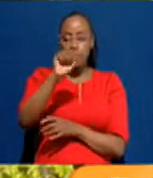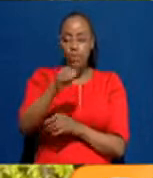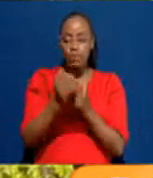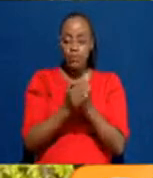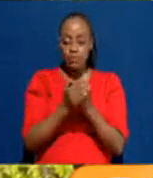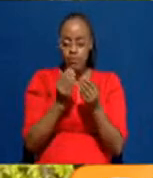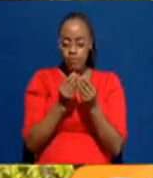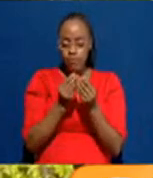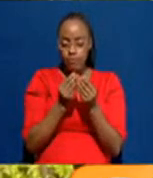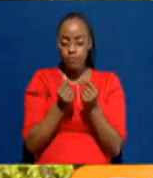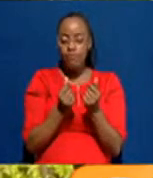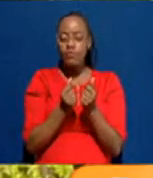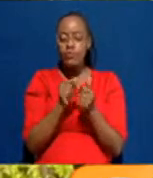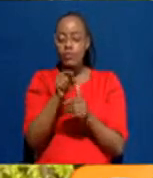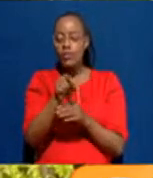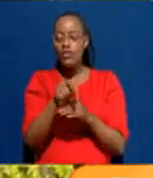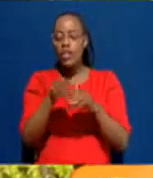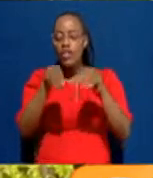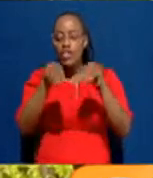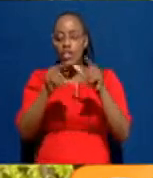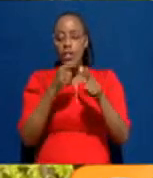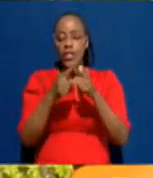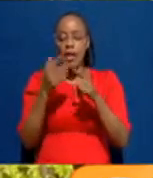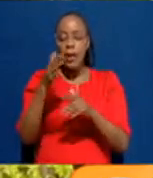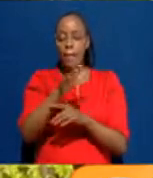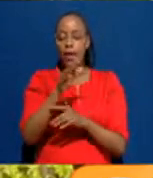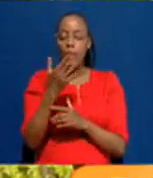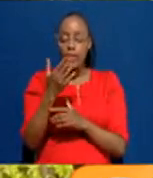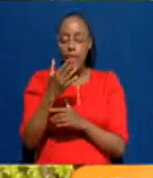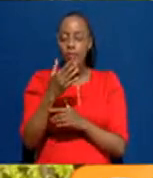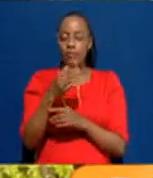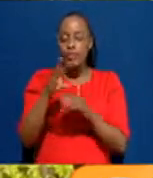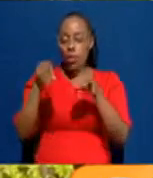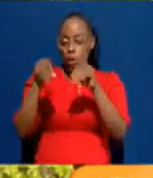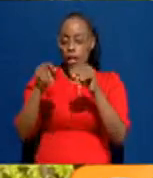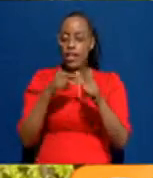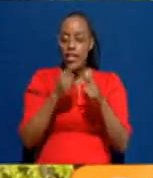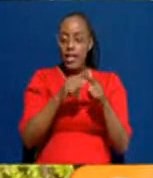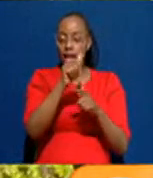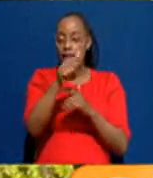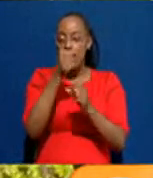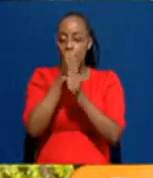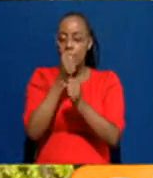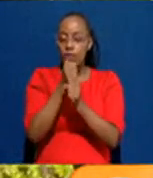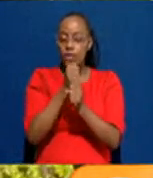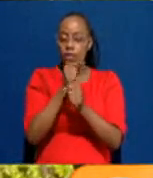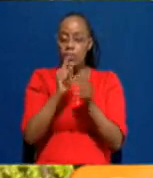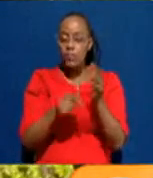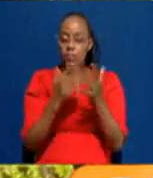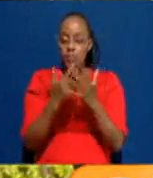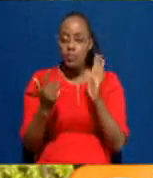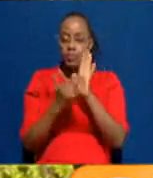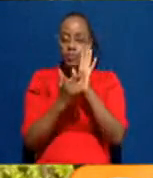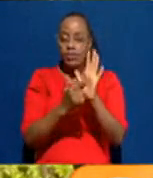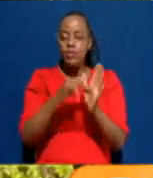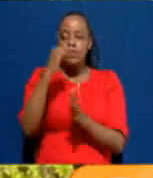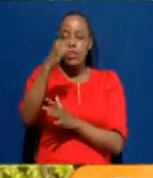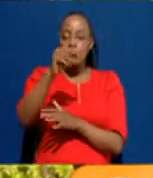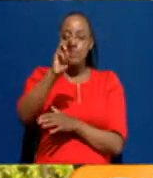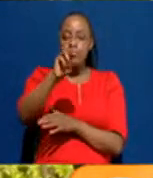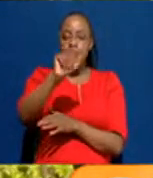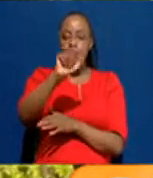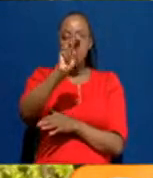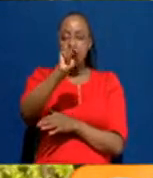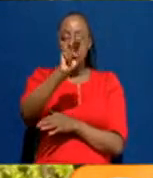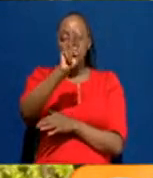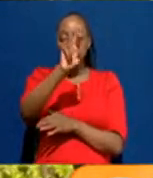fix nitrogen into the soil and bring back the nutrition. And other practices we've done is things like green manuring. So green